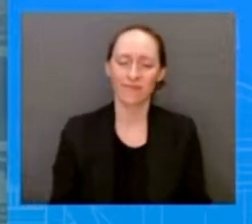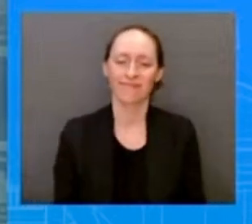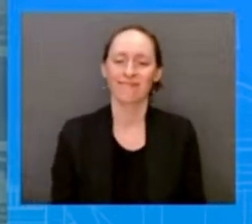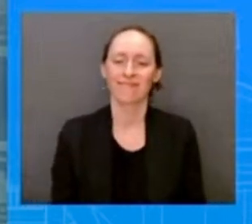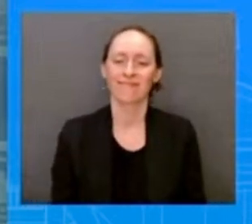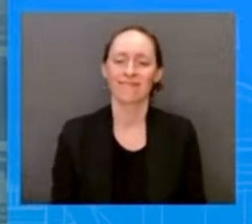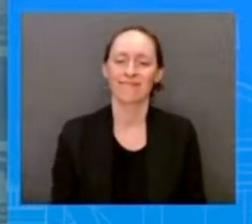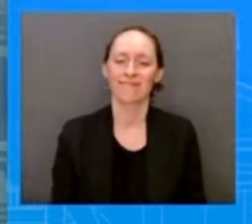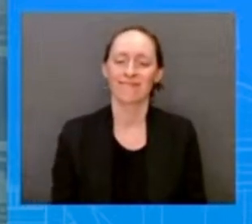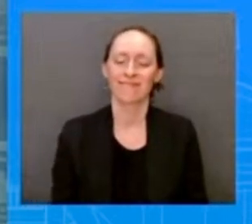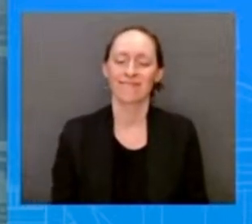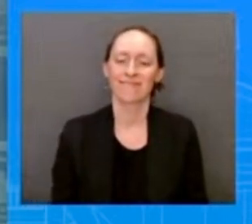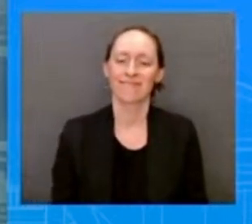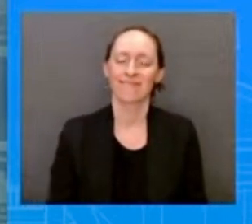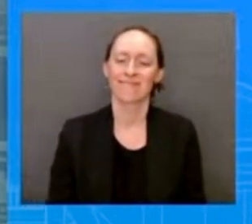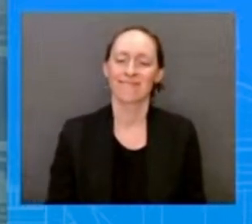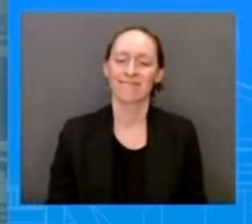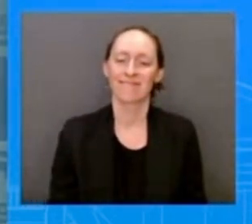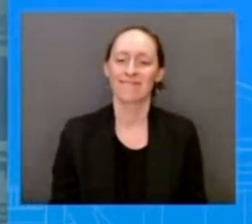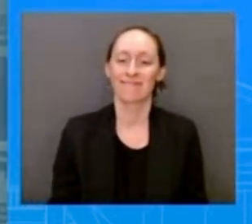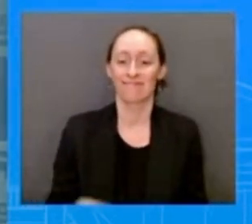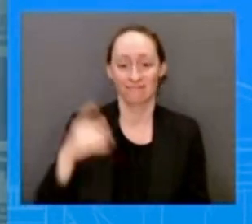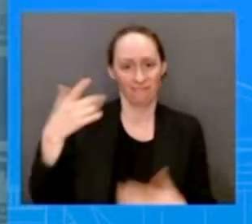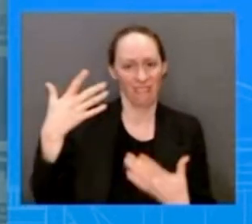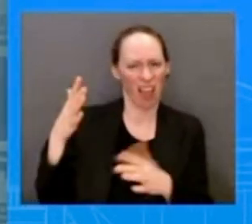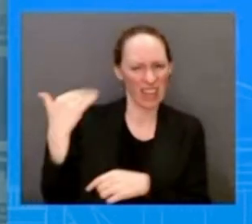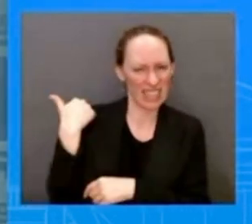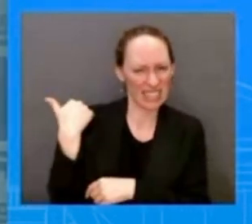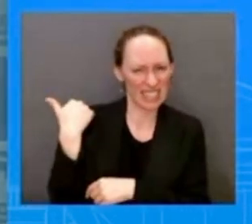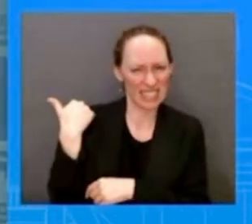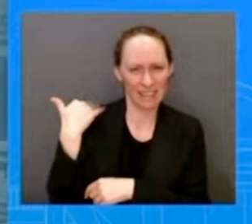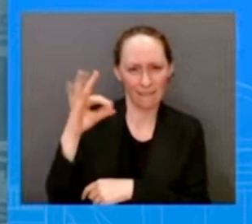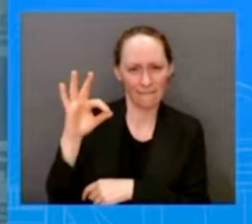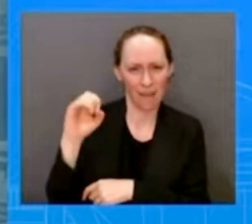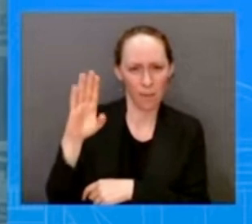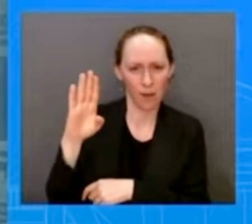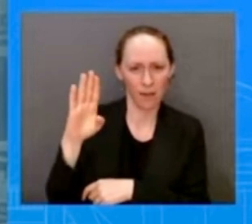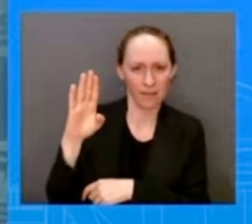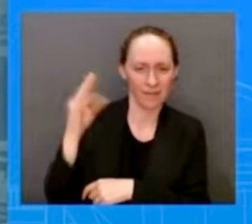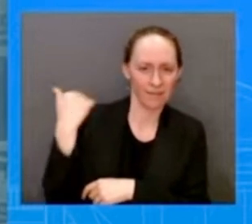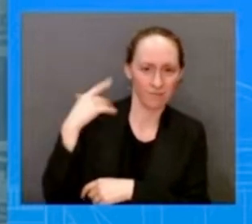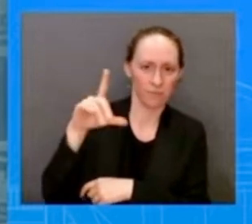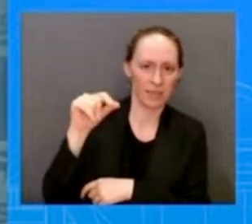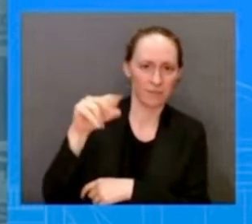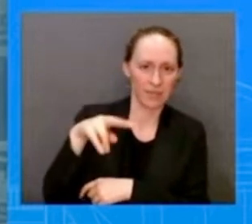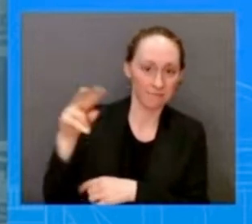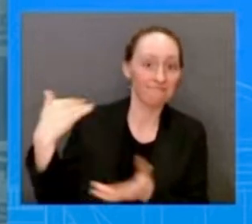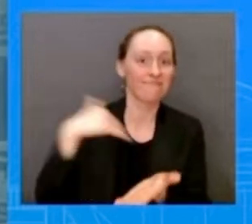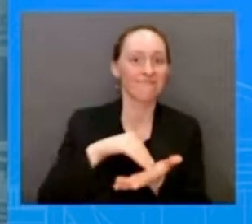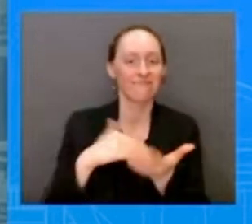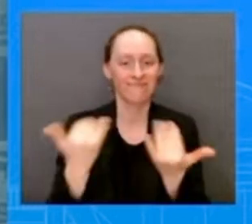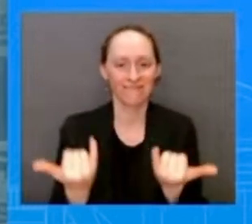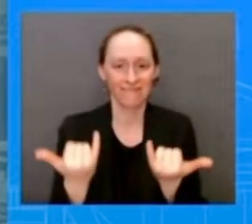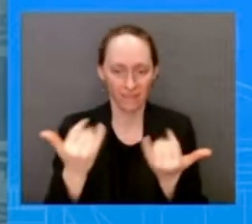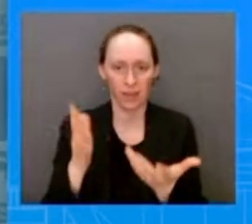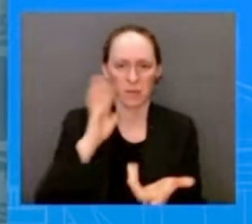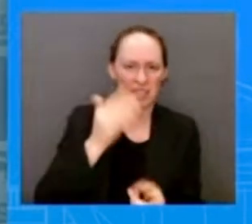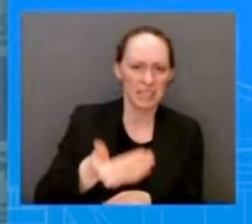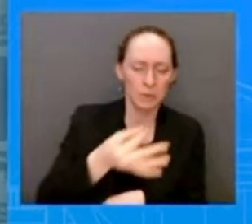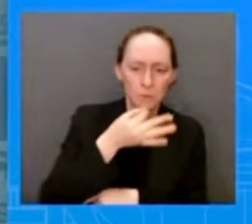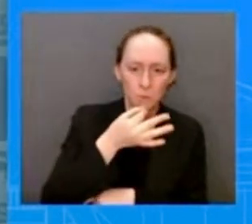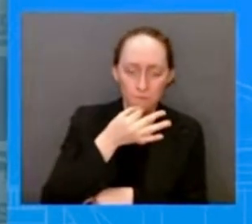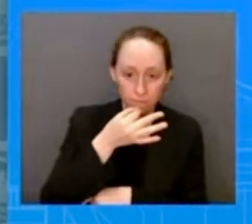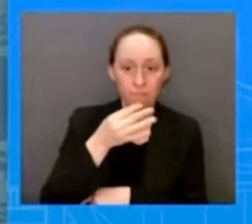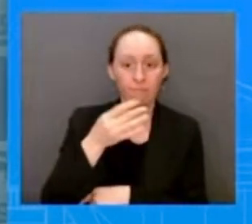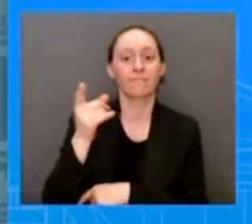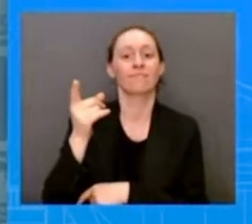of 2022, soon after the Chancellor took office. And over the last year, they've seen each other on the margins